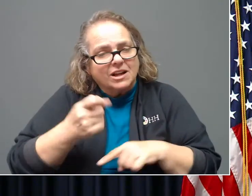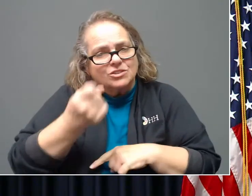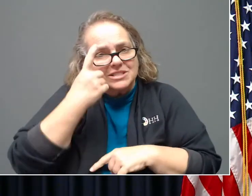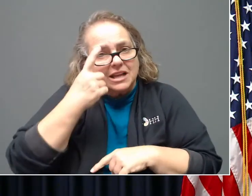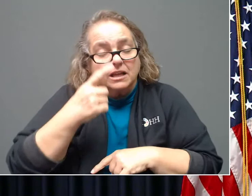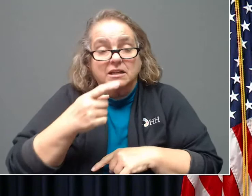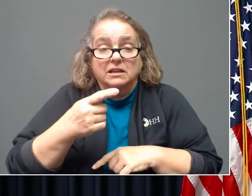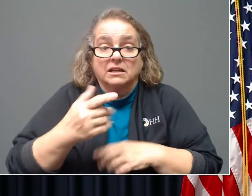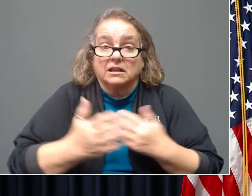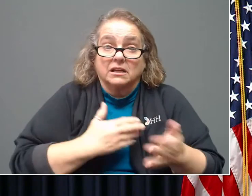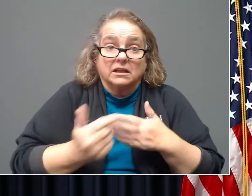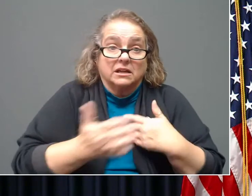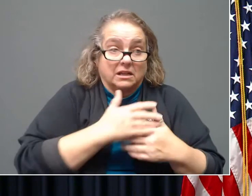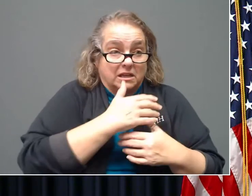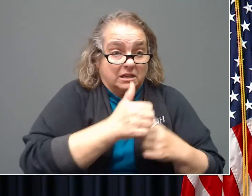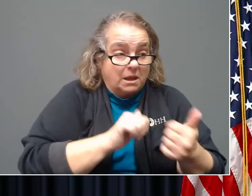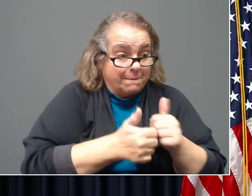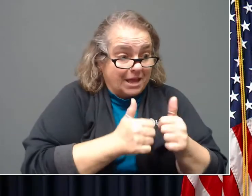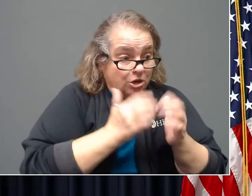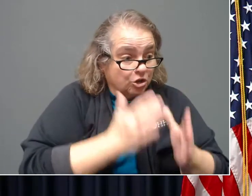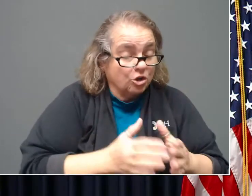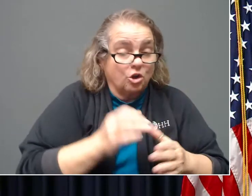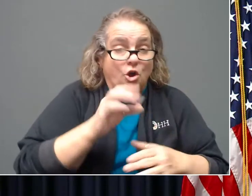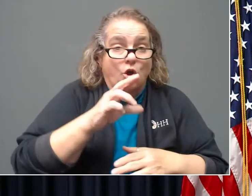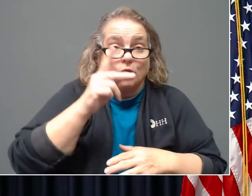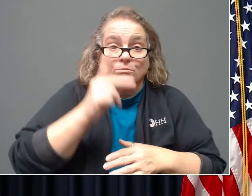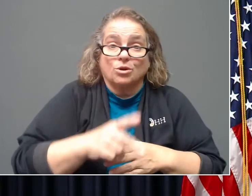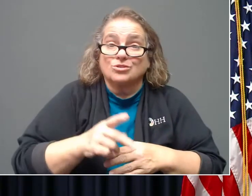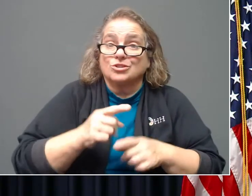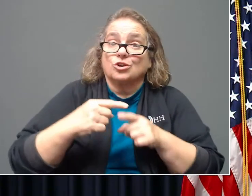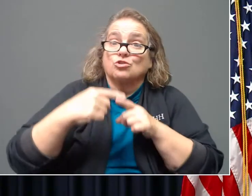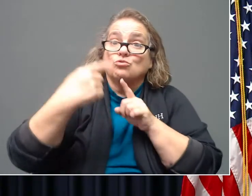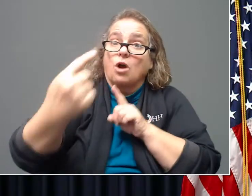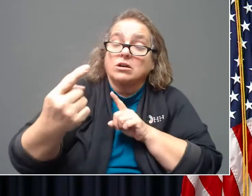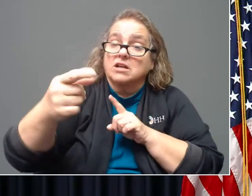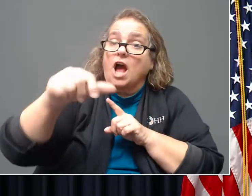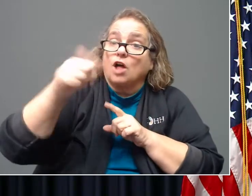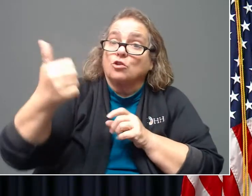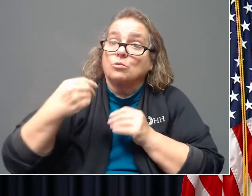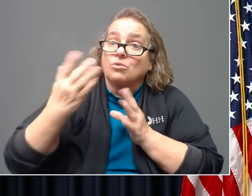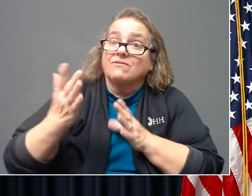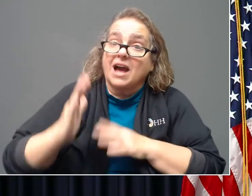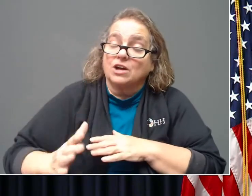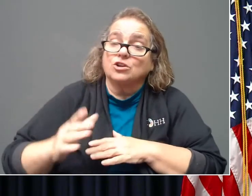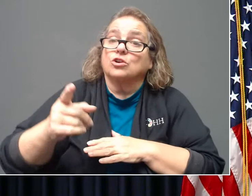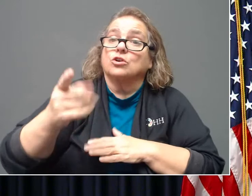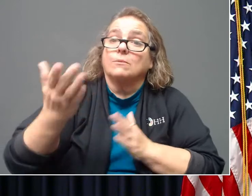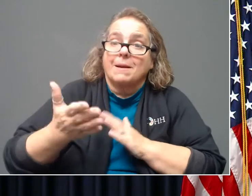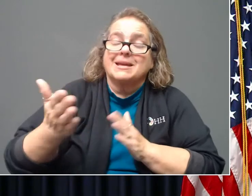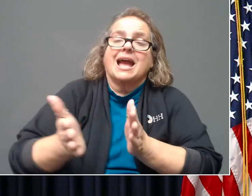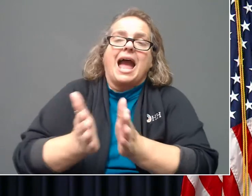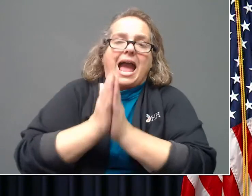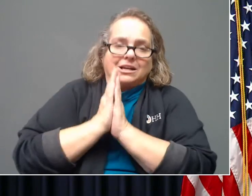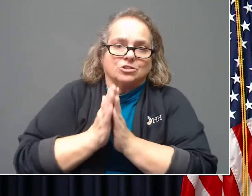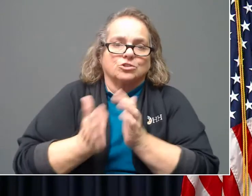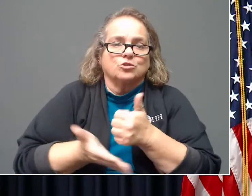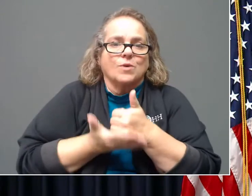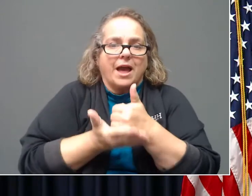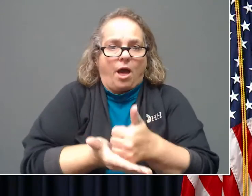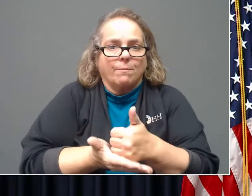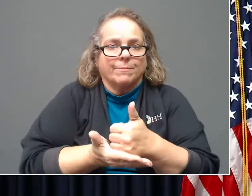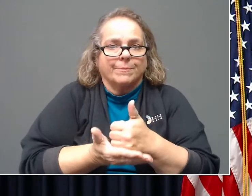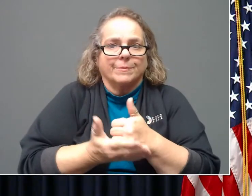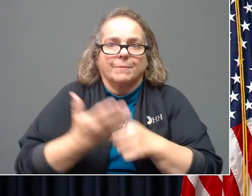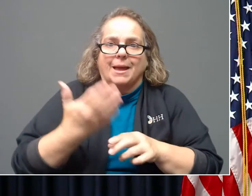if it's somebody across the road, that another provider might be asked to help at a different point in time. Again,